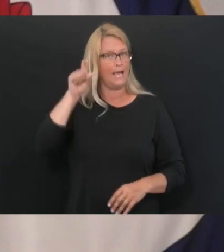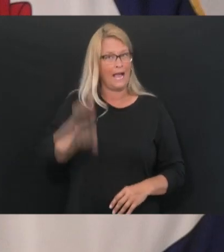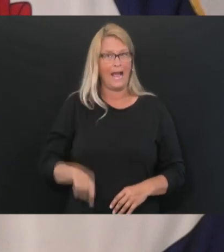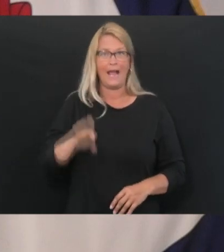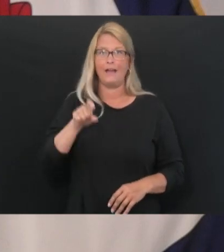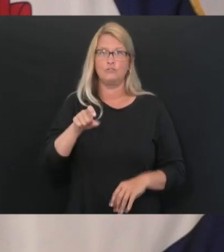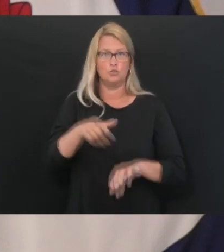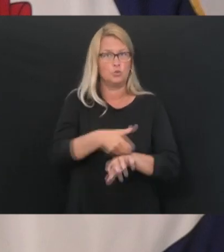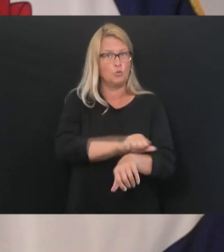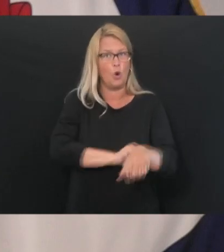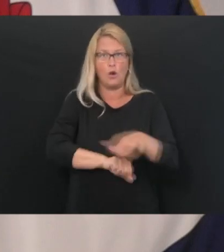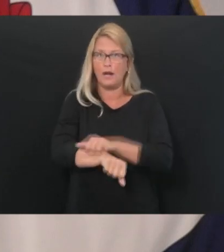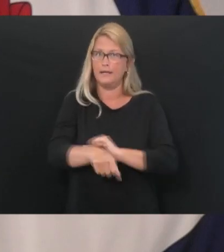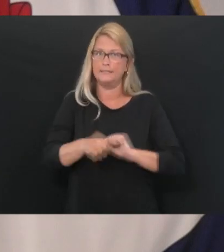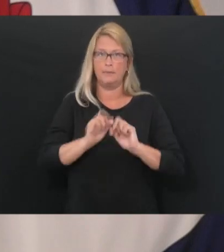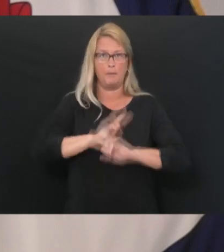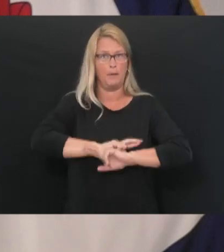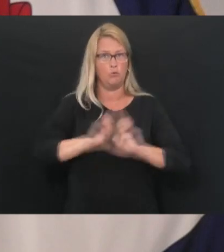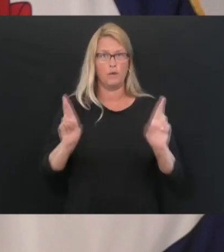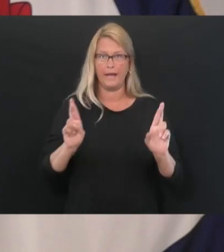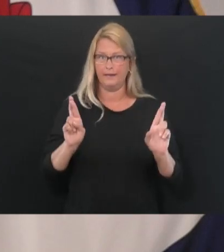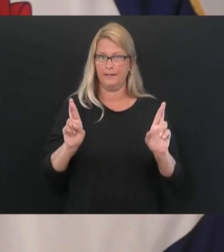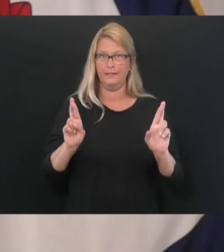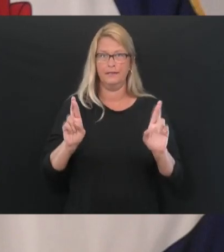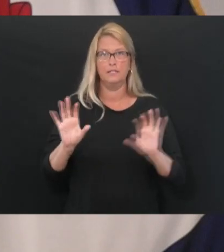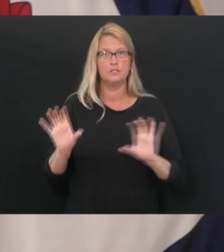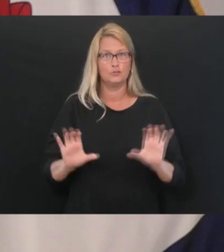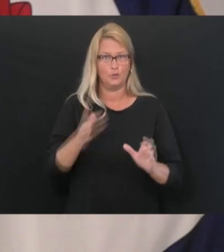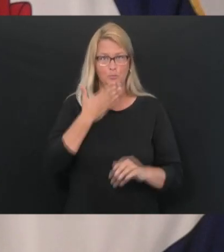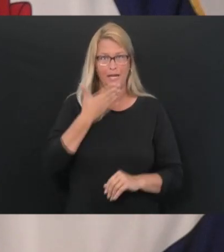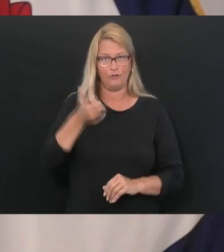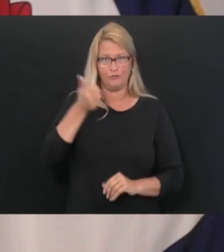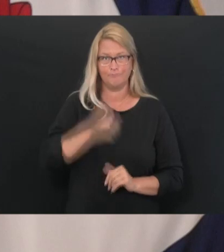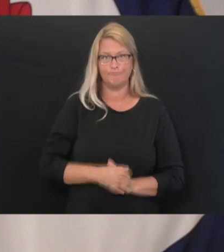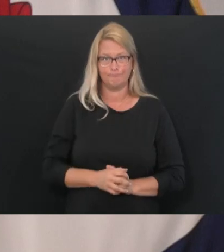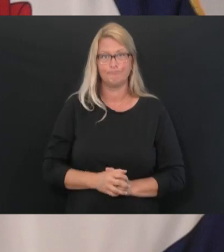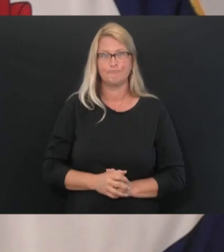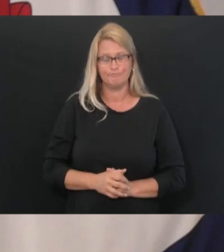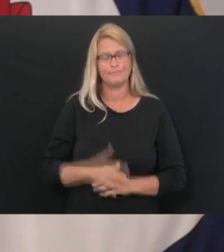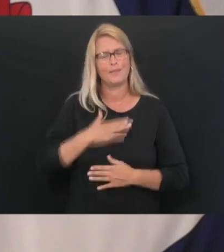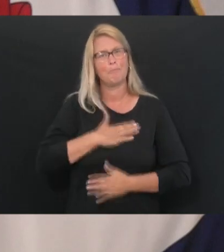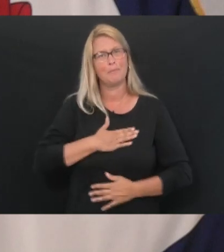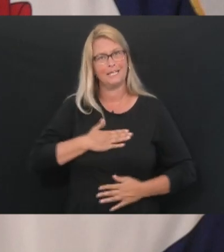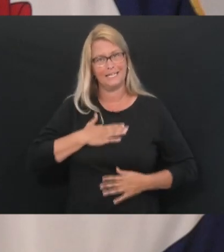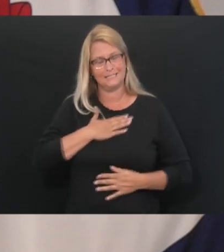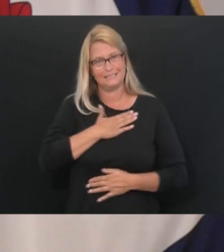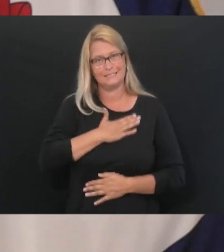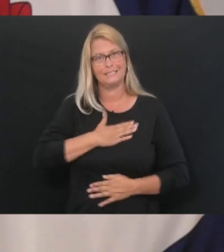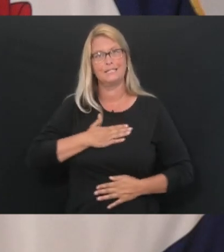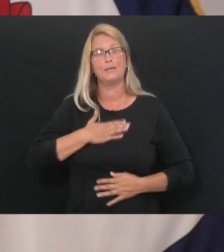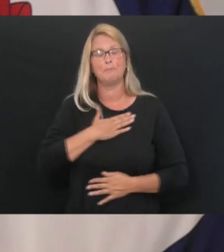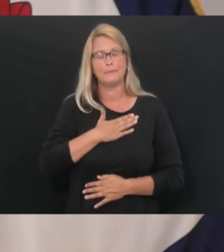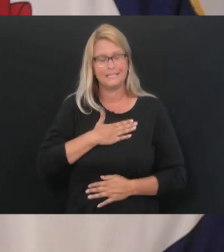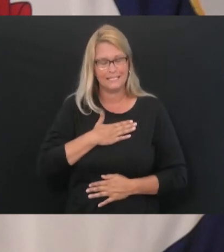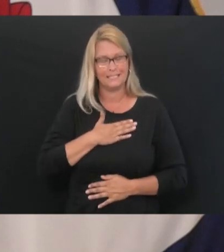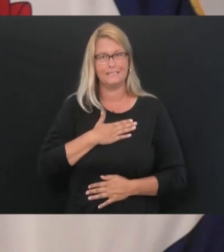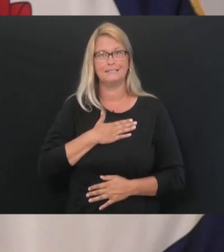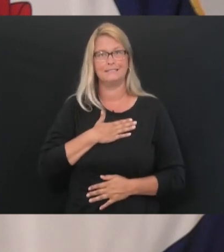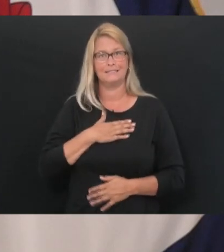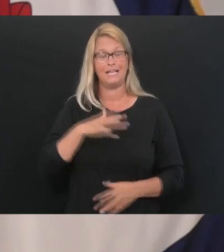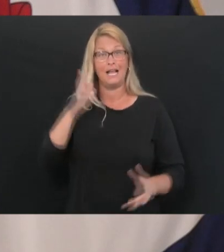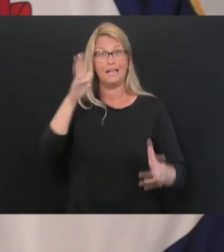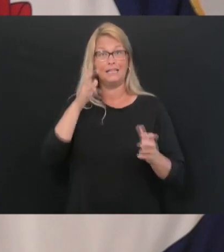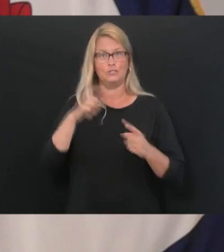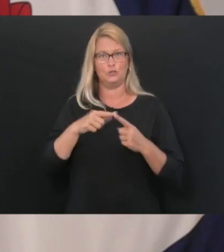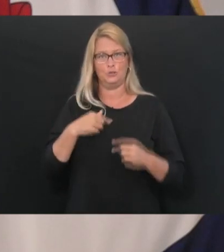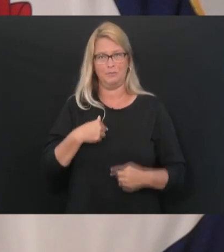belly up to the situation that we have got to do better. Please, please listen to me again, West Virginia. I am proud